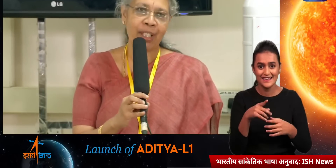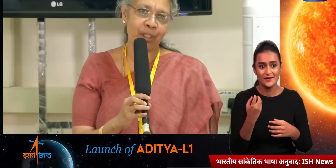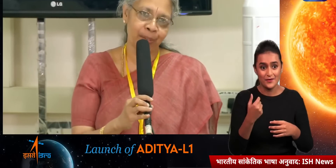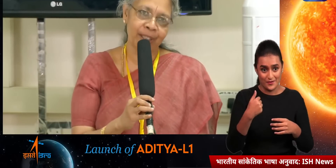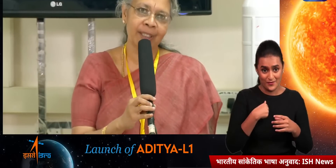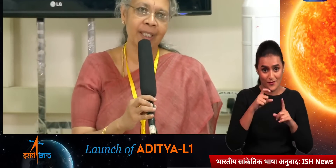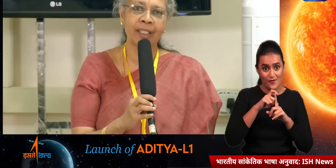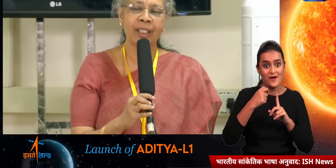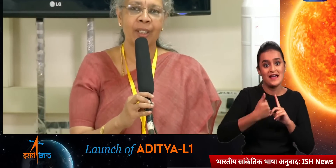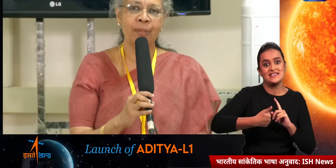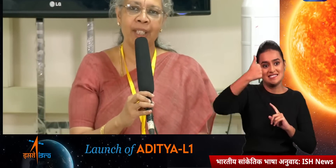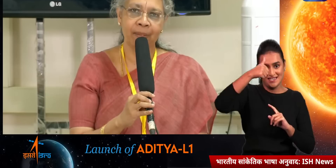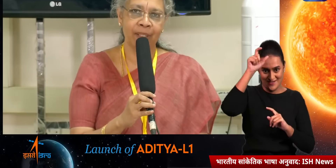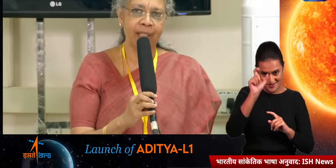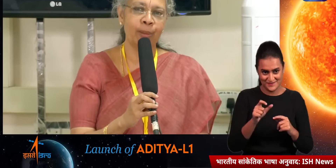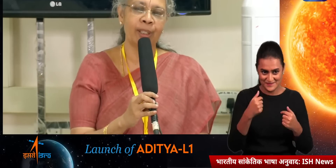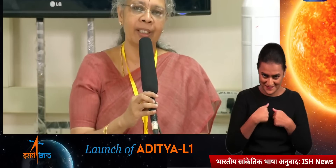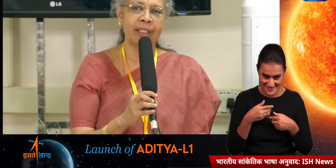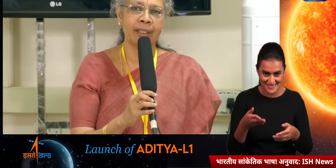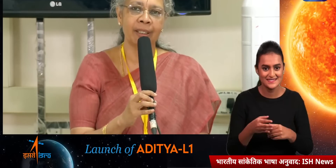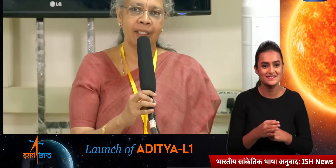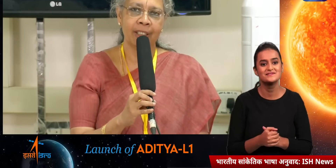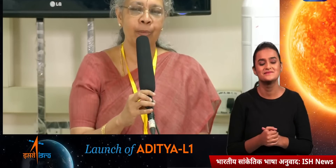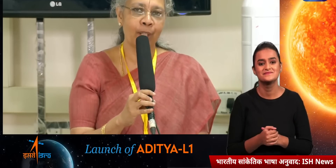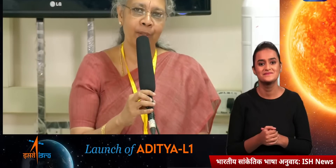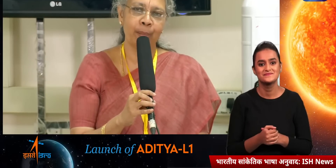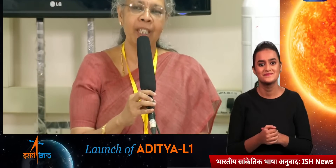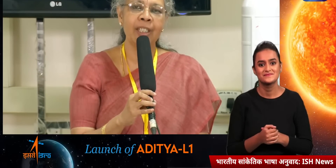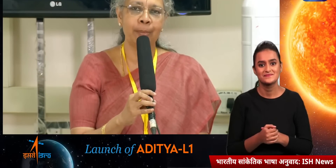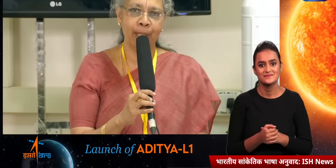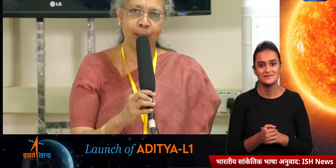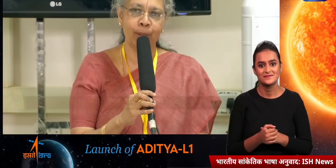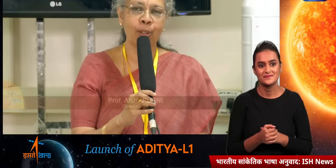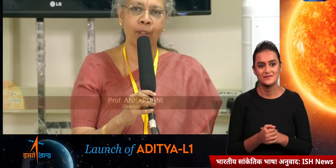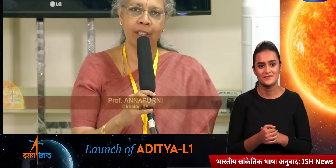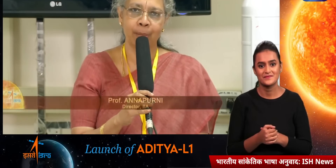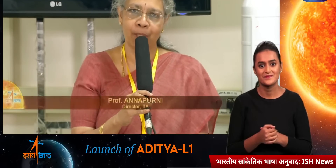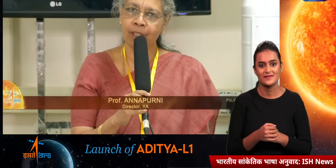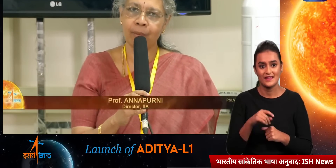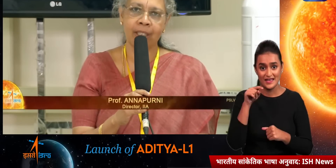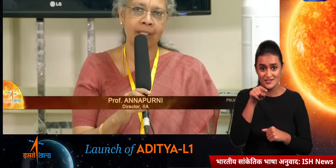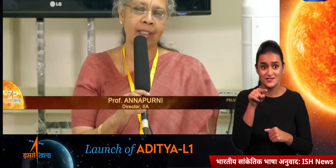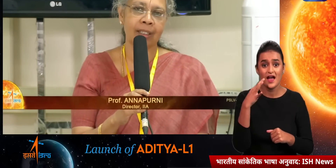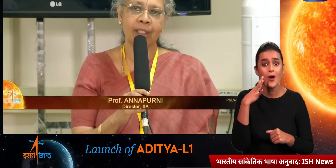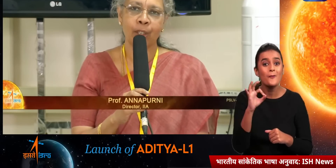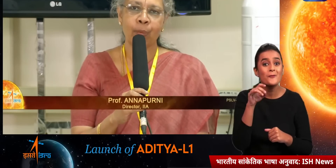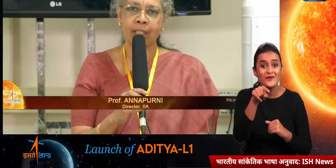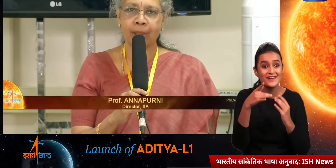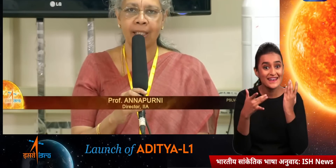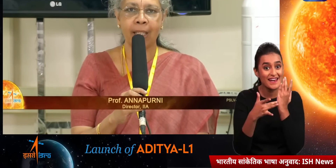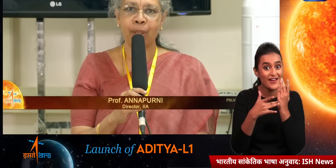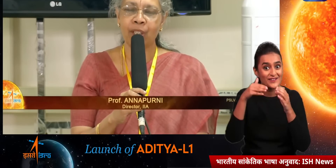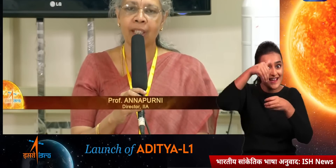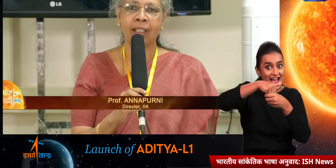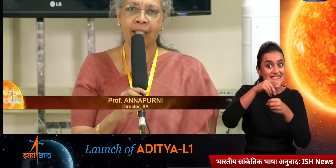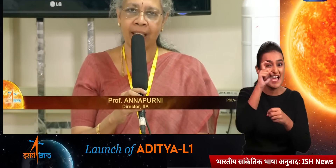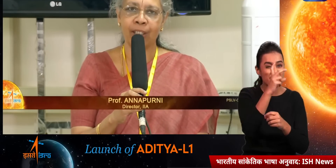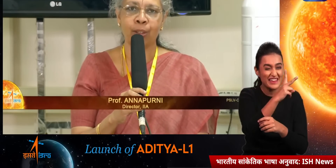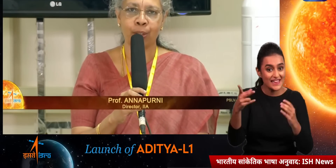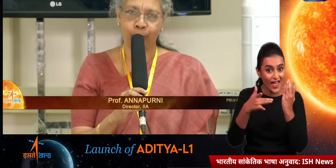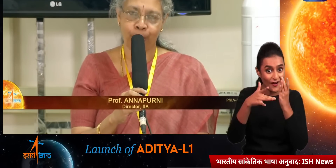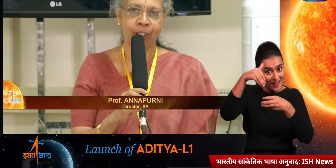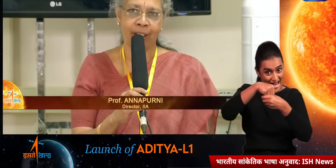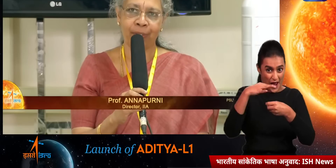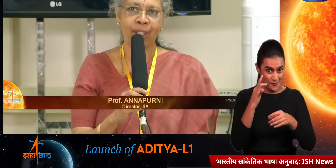Institute of Astrophysics, and we have delivered one of the major payloads on this mission. This is the visible emission